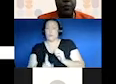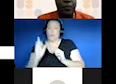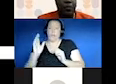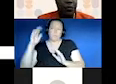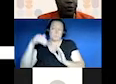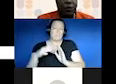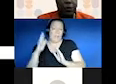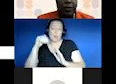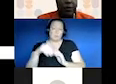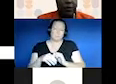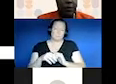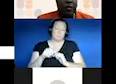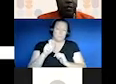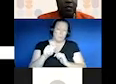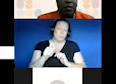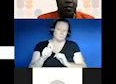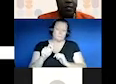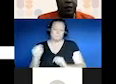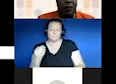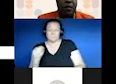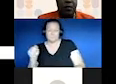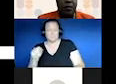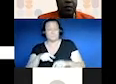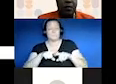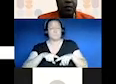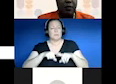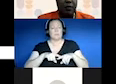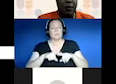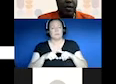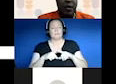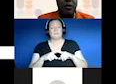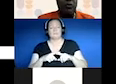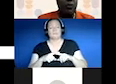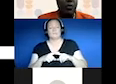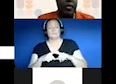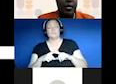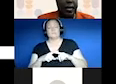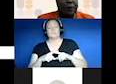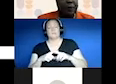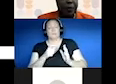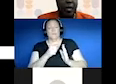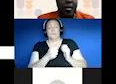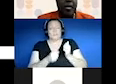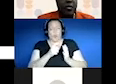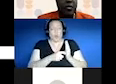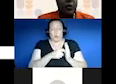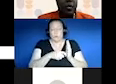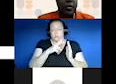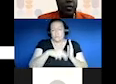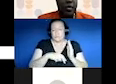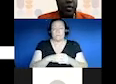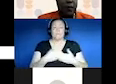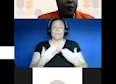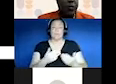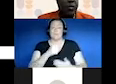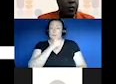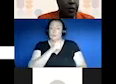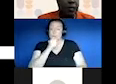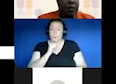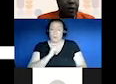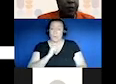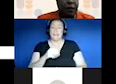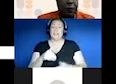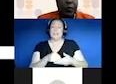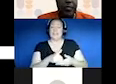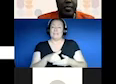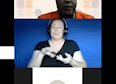maybe a point or two, depending on what article you're looking at. In Arizona, the infant mortality rate